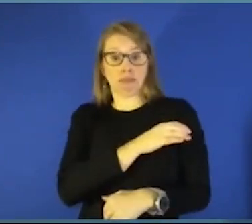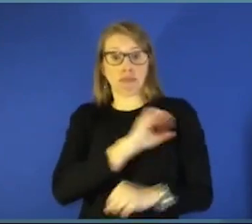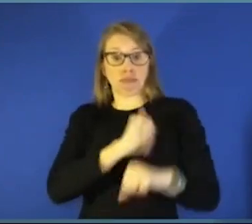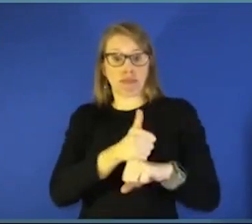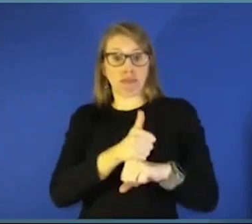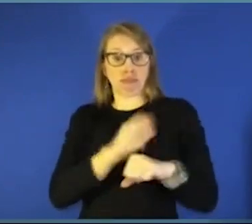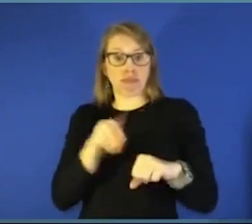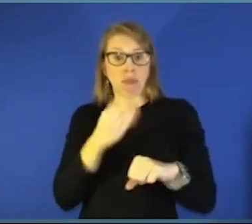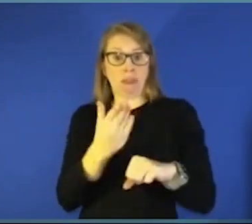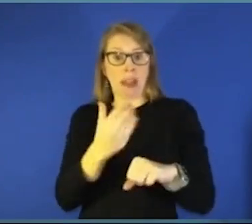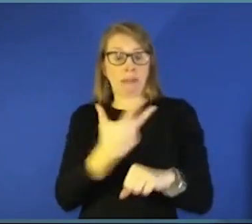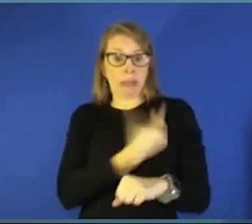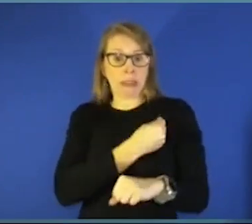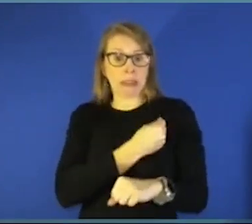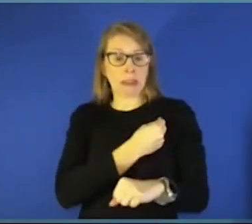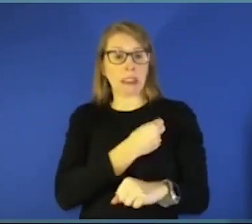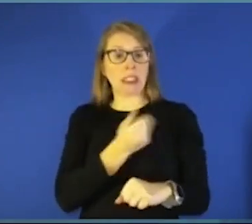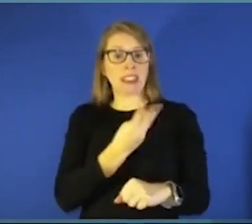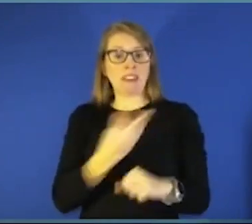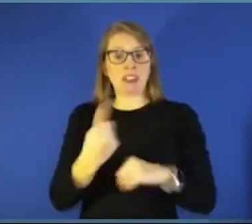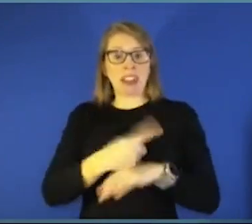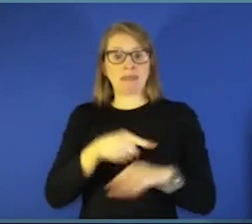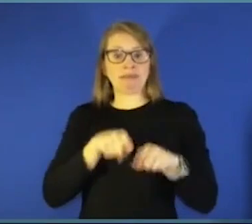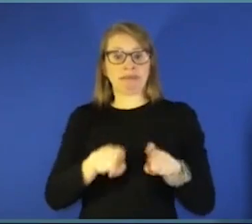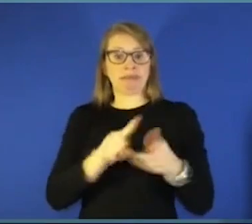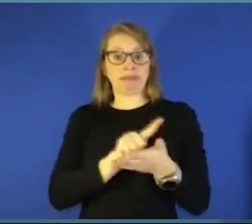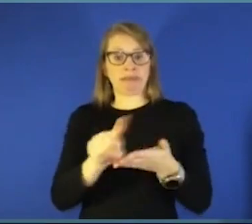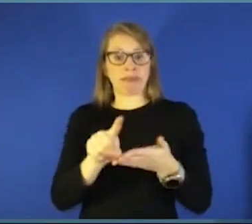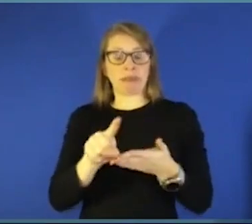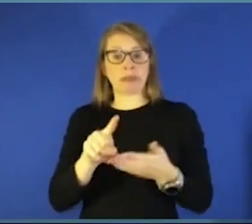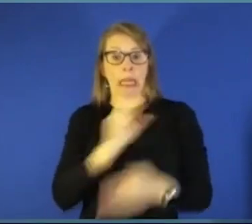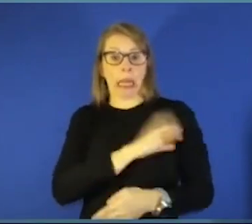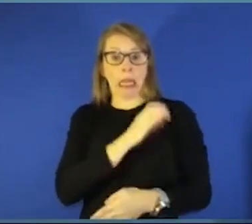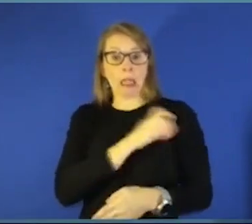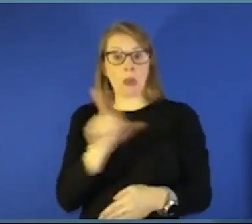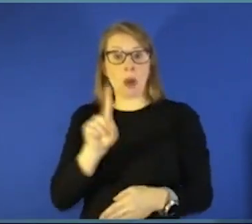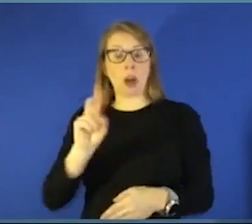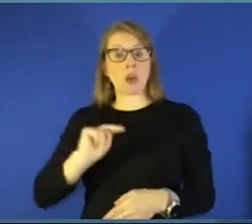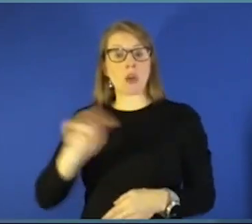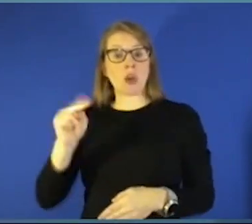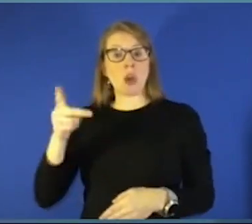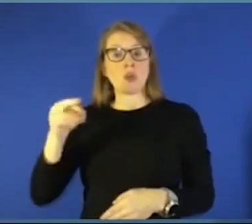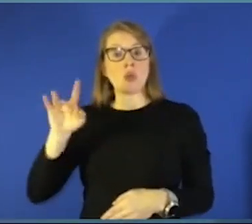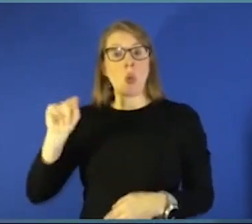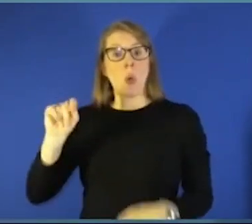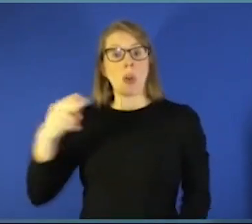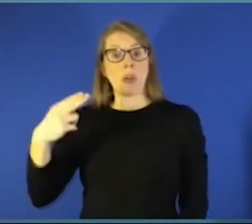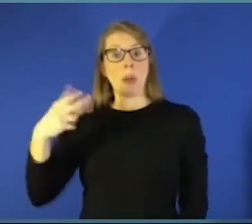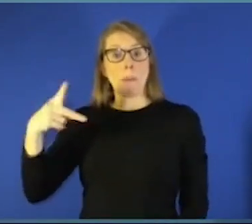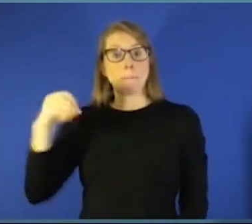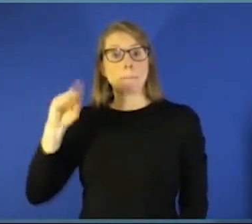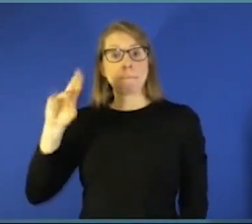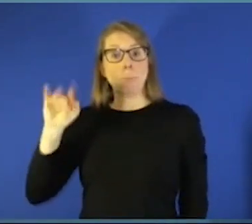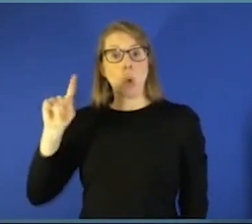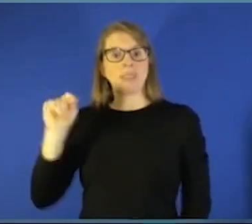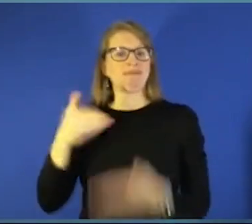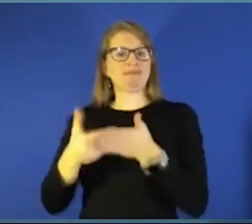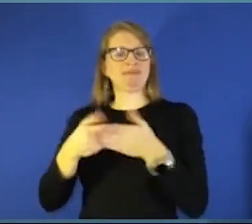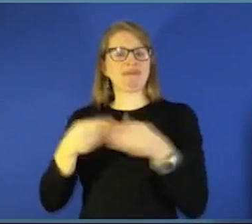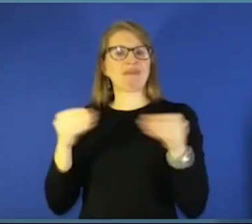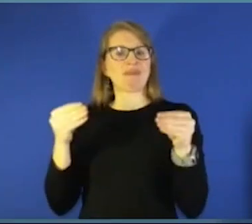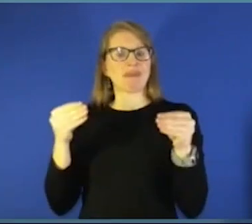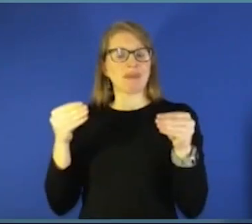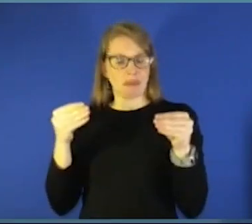the vaccine several days during the week. There's a clinic out at North Point, which is out near the shops at the